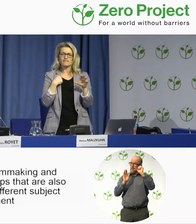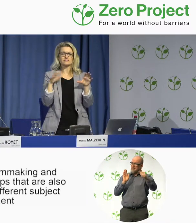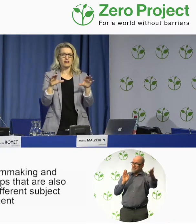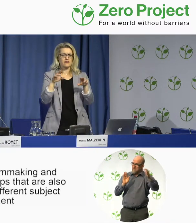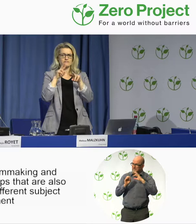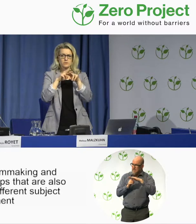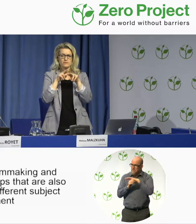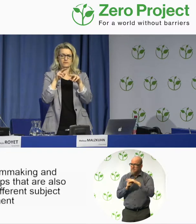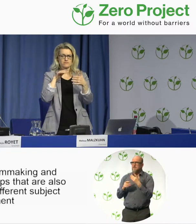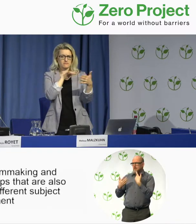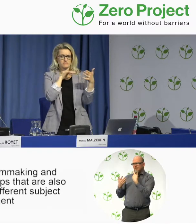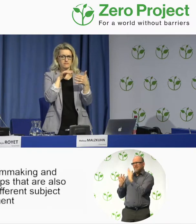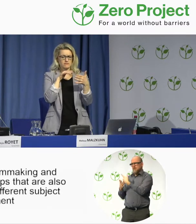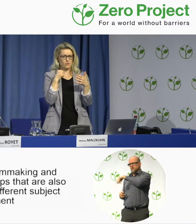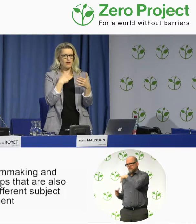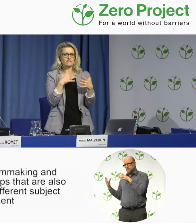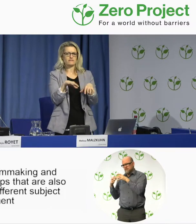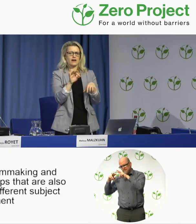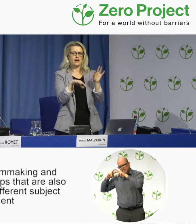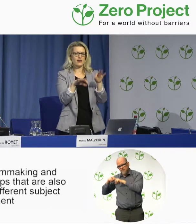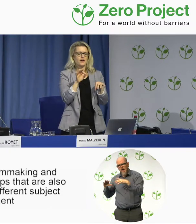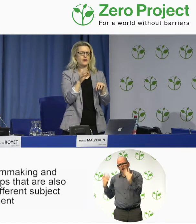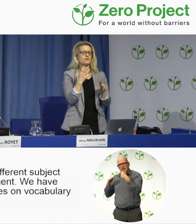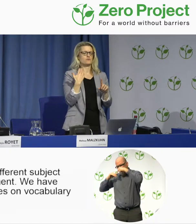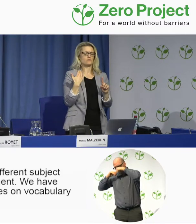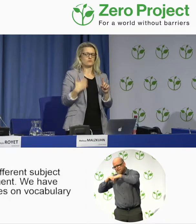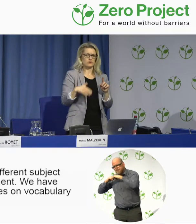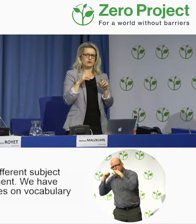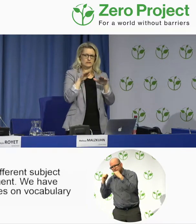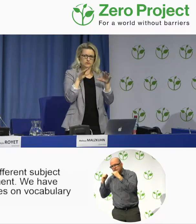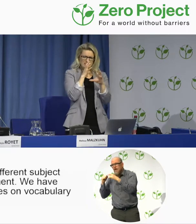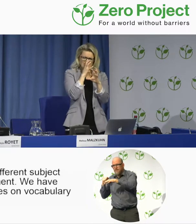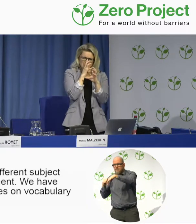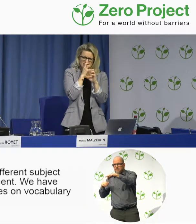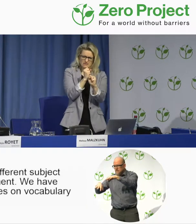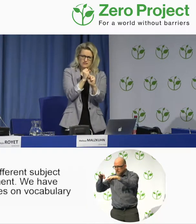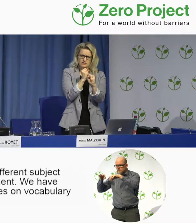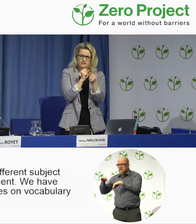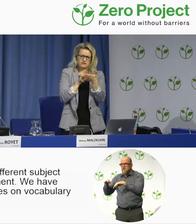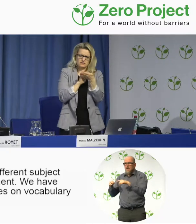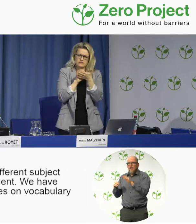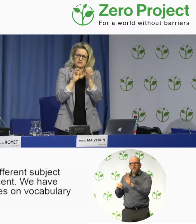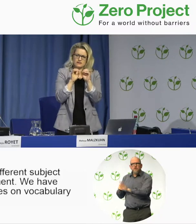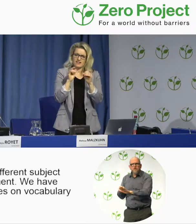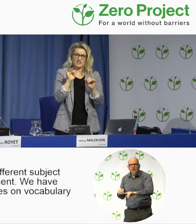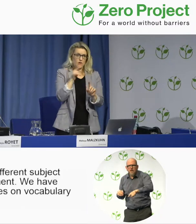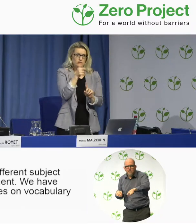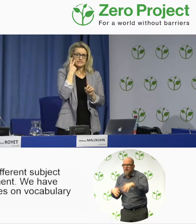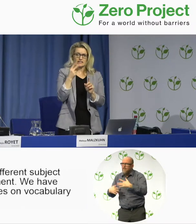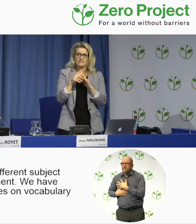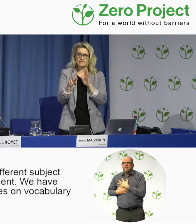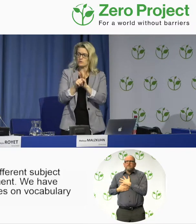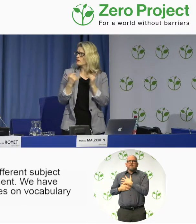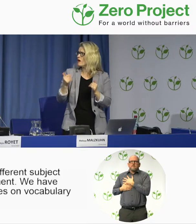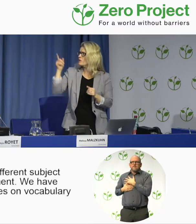We've already done a usability assessment and studies on vocabulary development. What we have found is that children